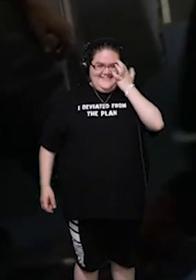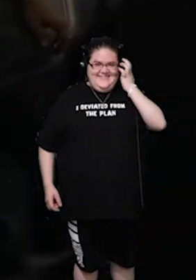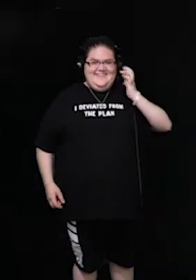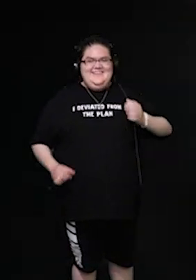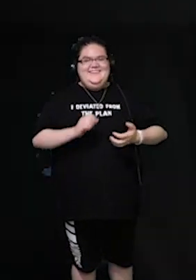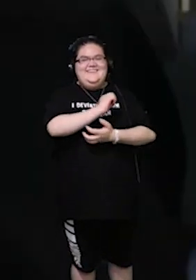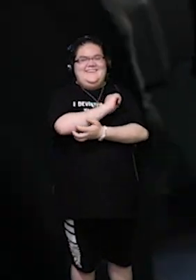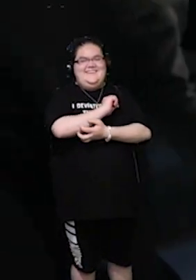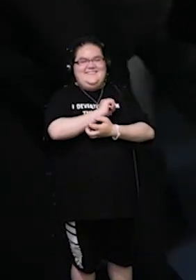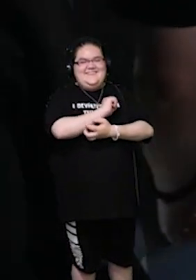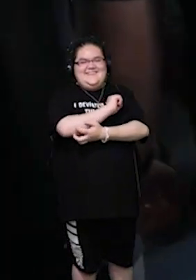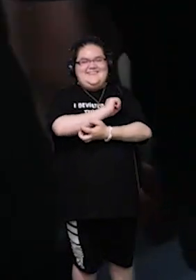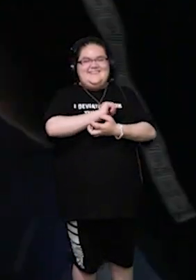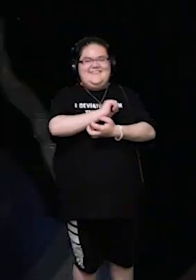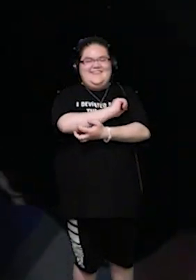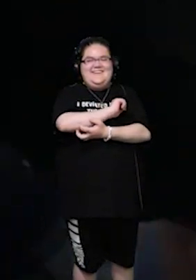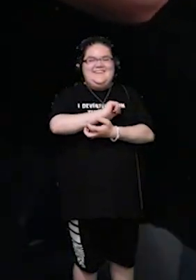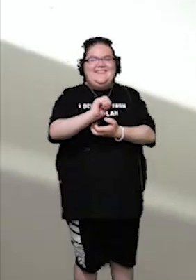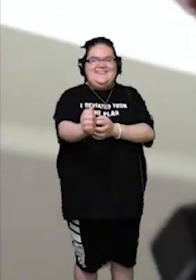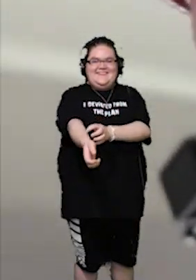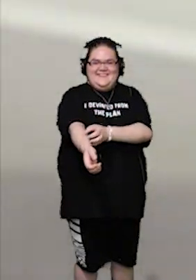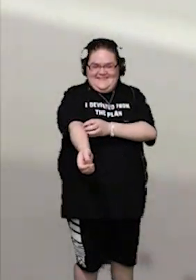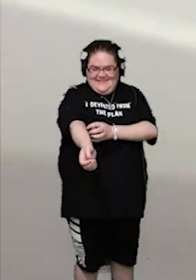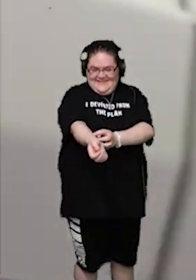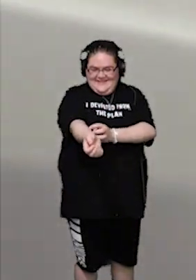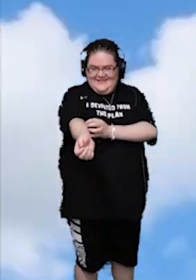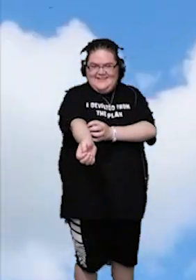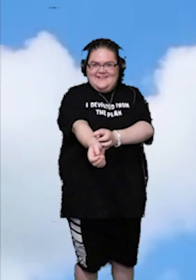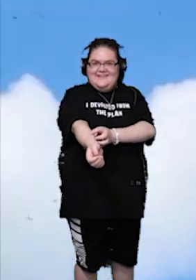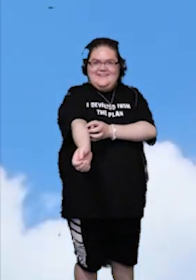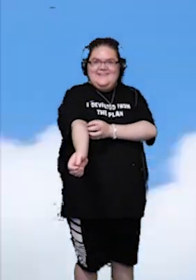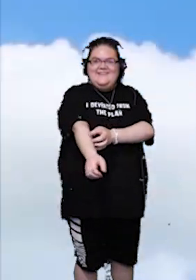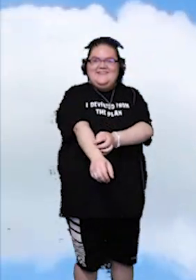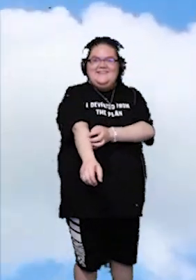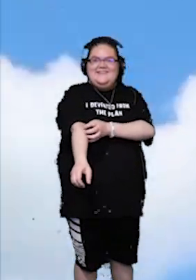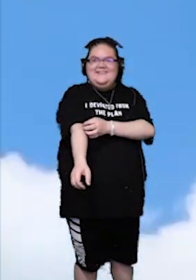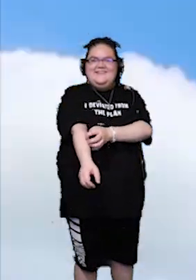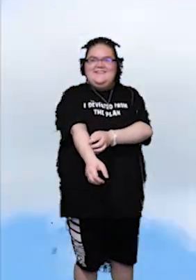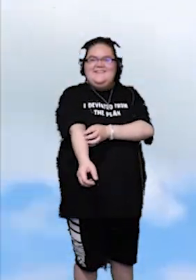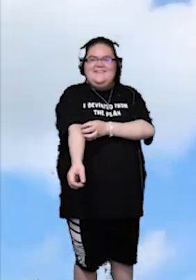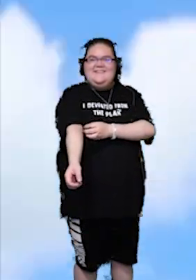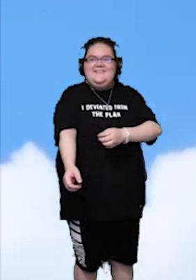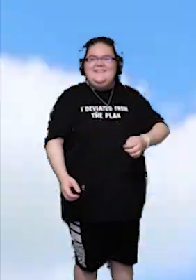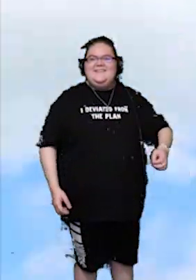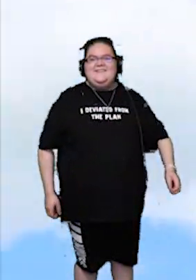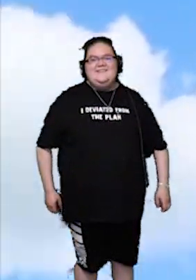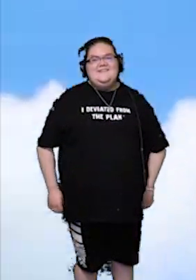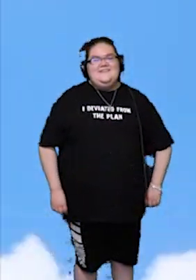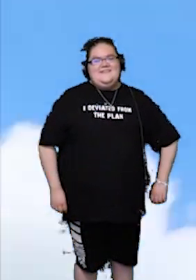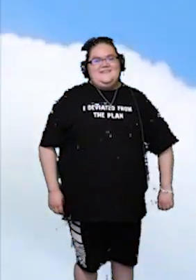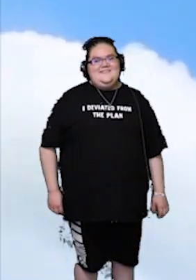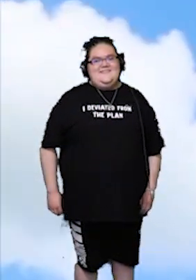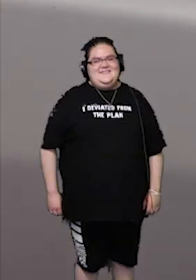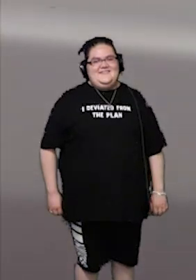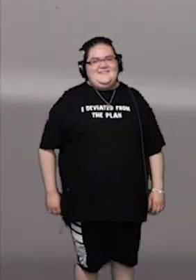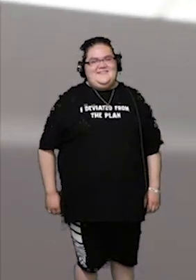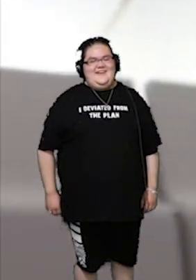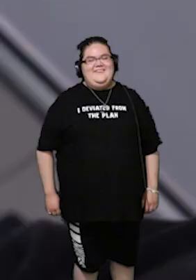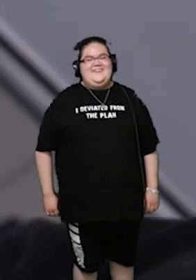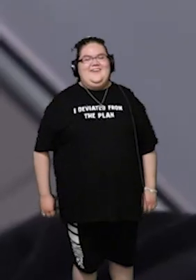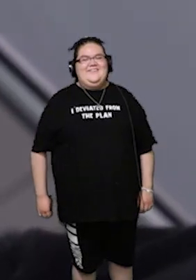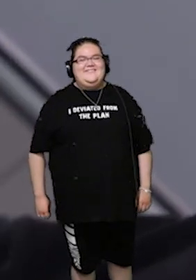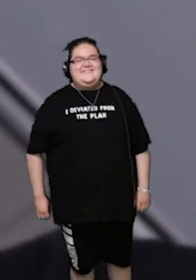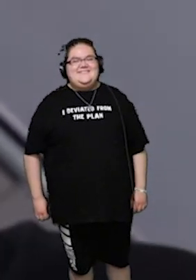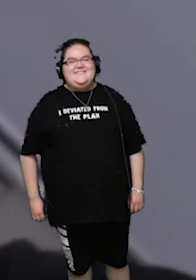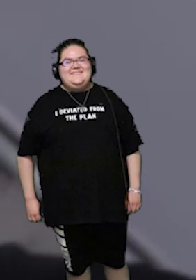honest. Yeah, that was cold for you, though. That was really sick. And we lost Simon, by the way. He's the only one not here. I think he was back of the plane to stop Vic coming back in, I think. Ah. Oh,